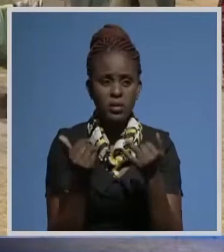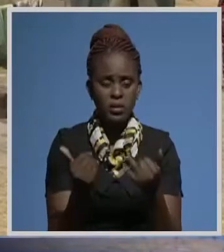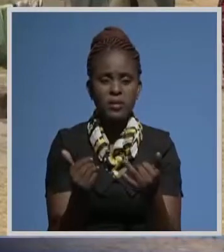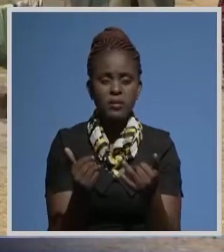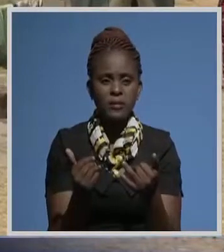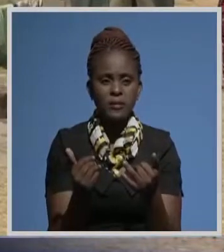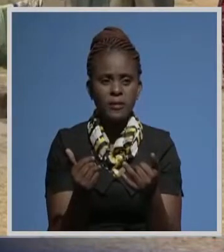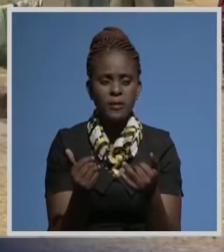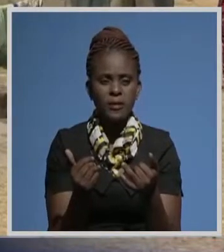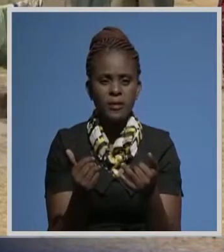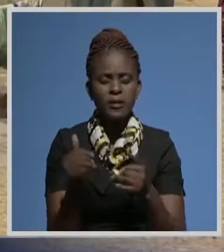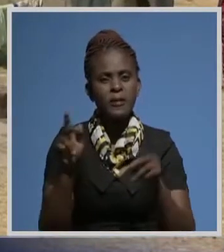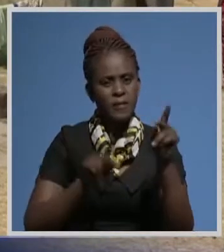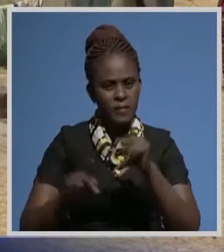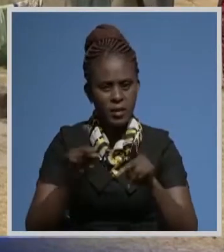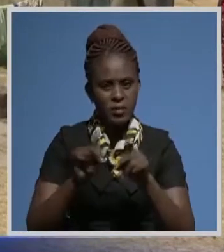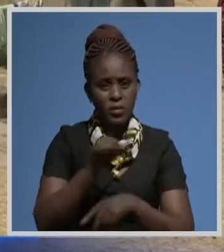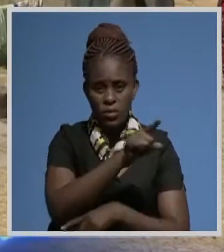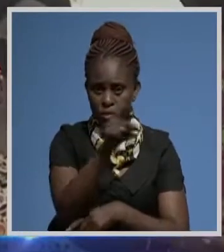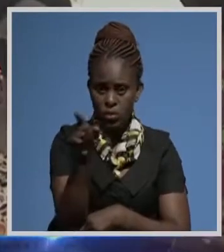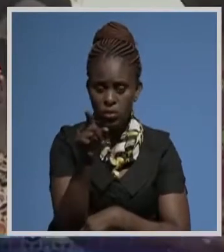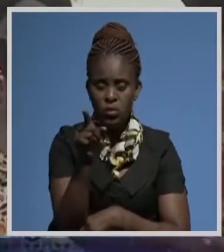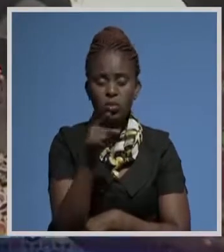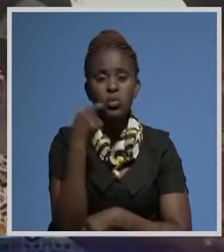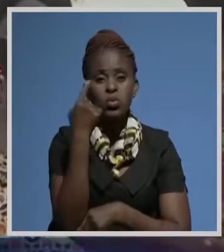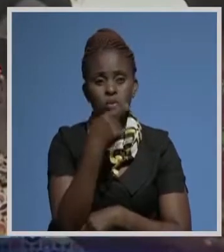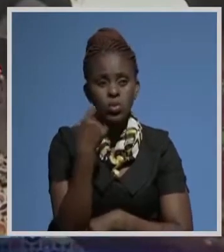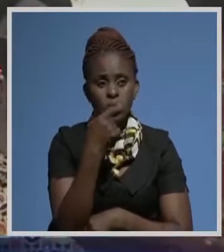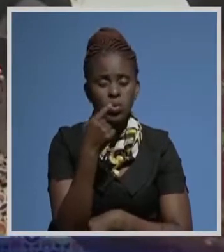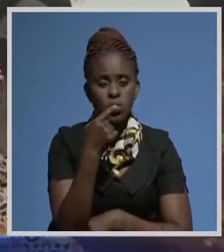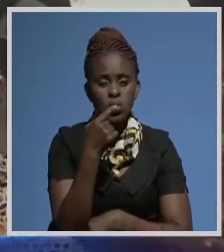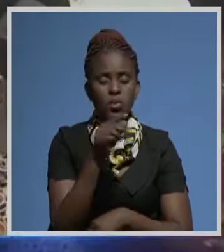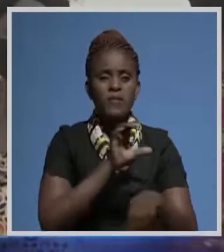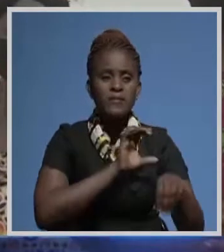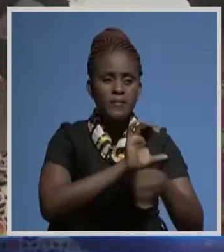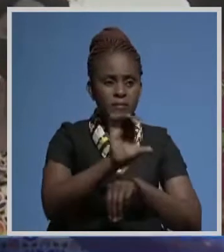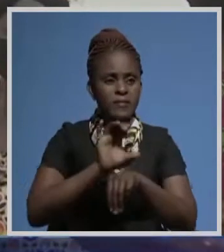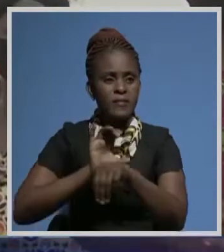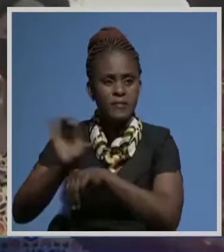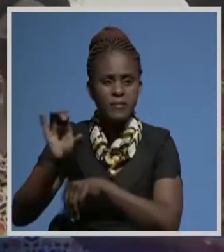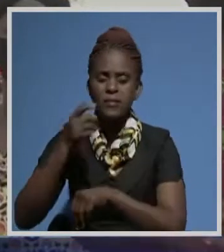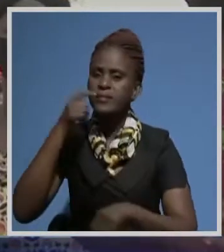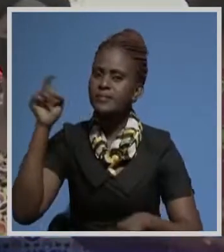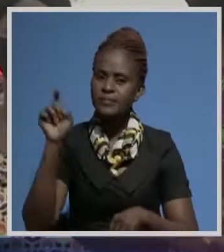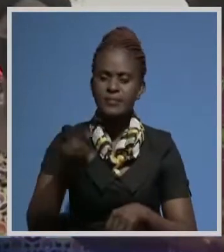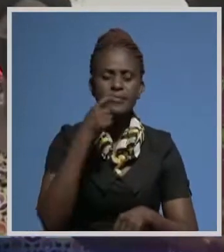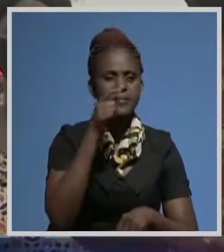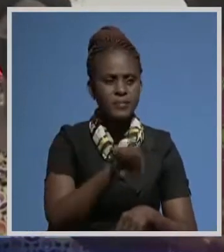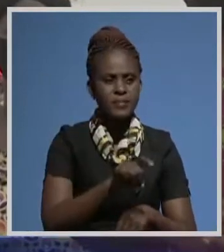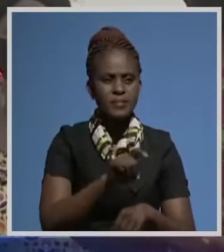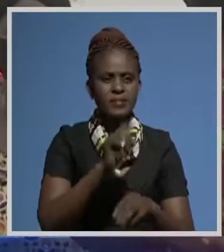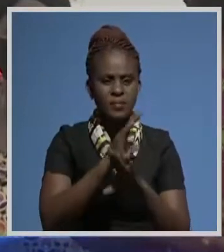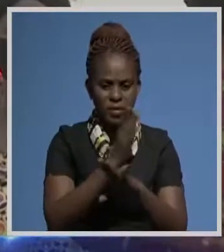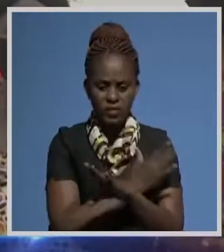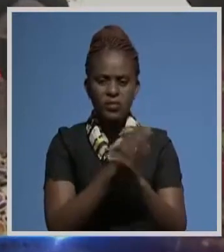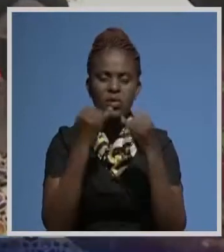those people who are enforcing these orders. Before